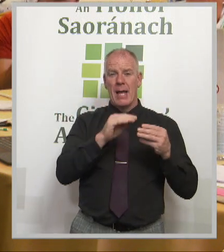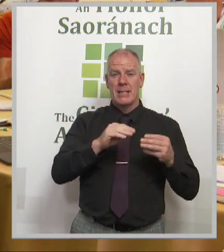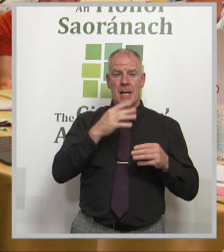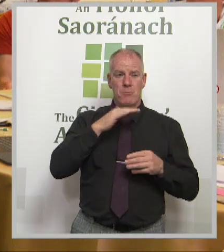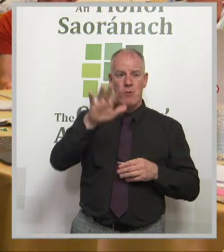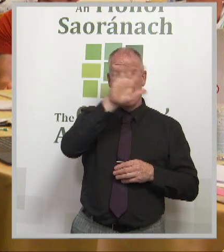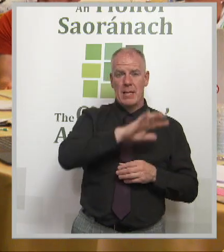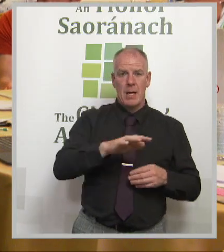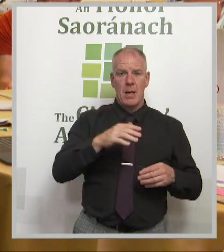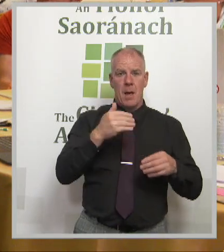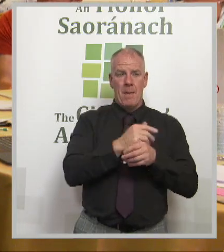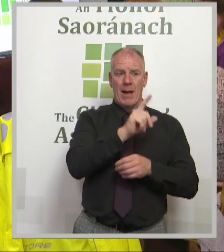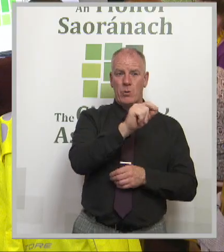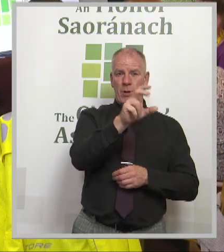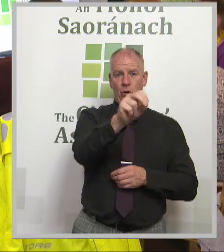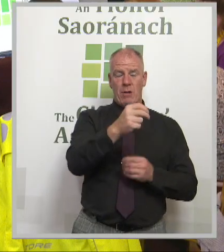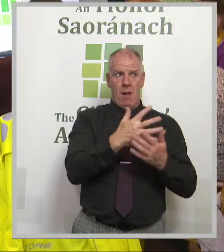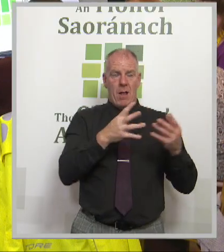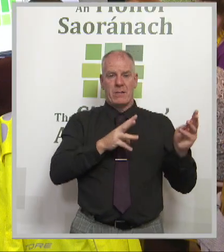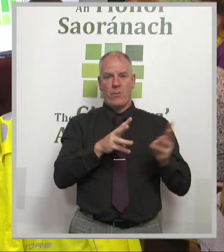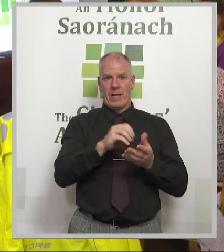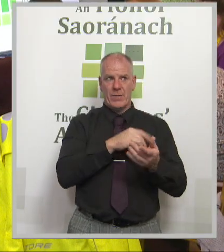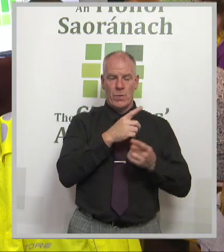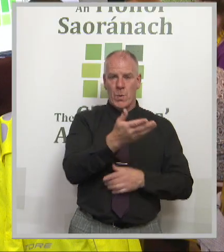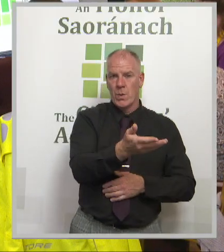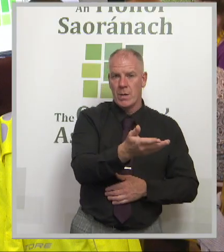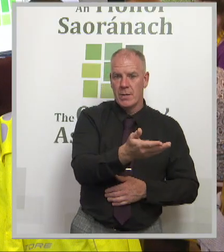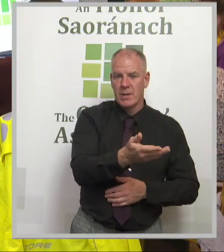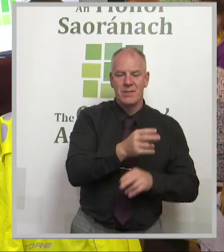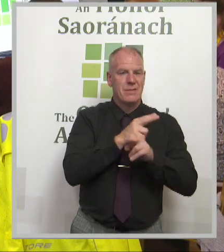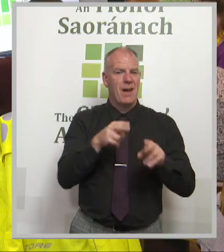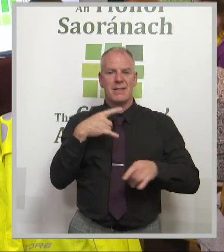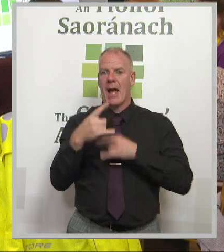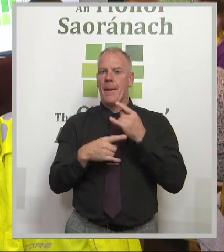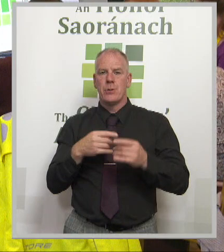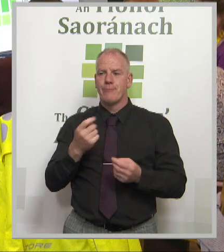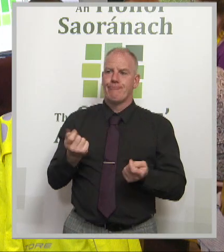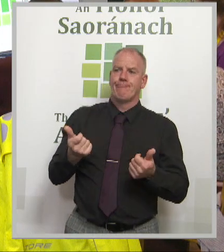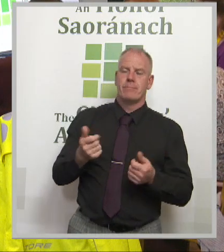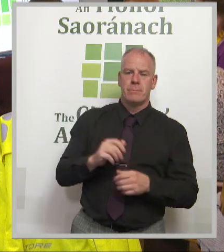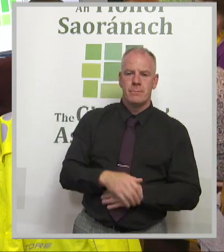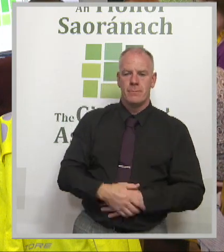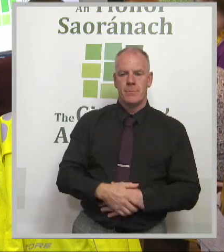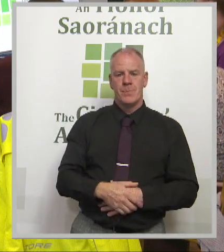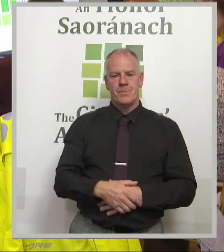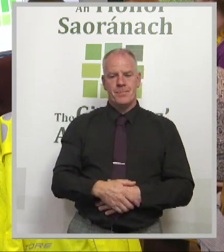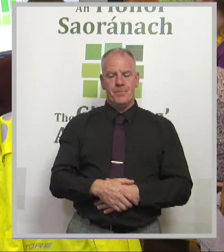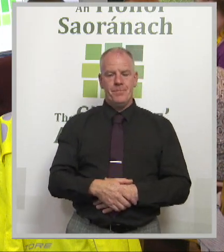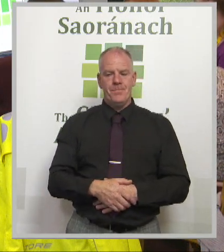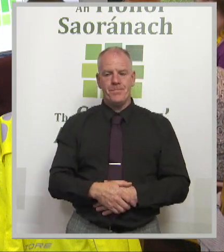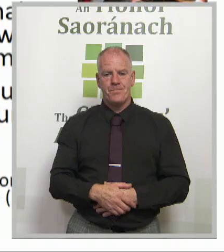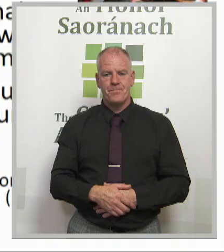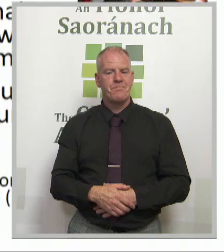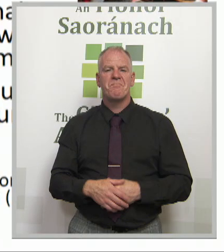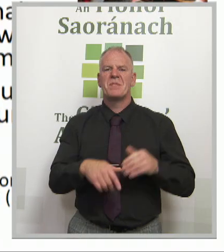2030. Well, that's a big job of work that has to be done, and it won't happen by accident. Now, rather than